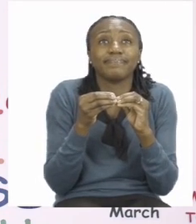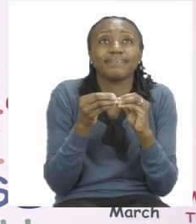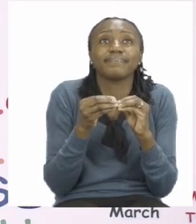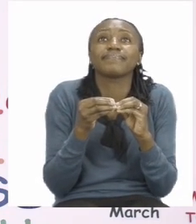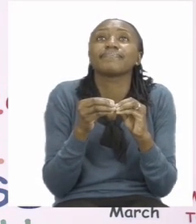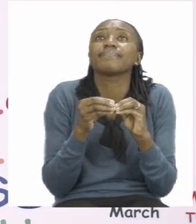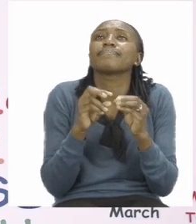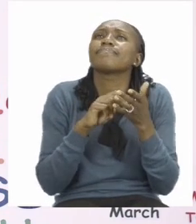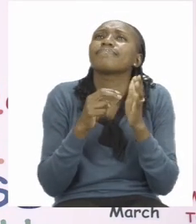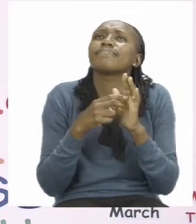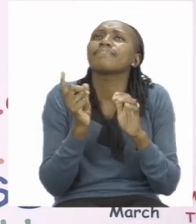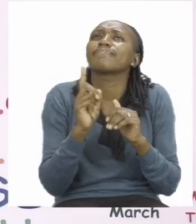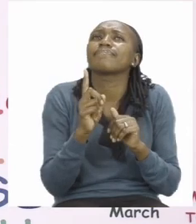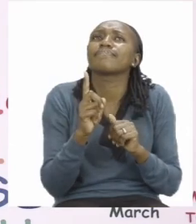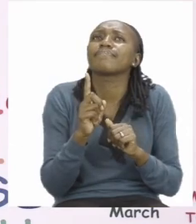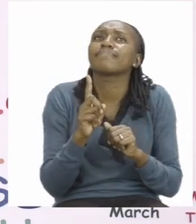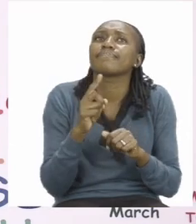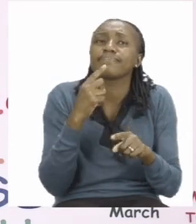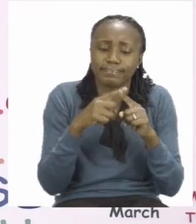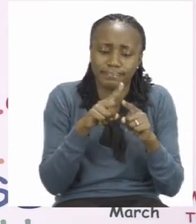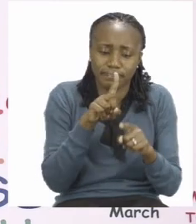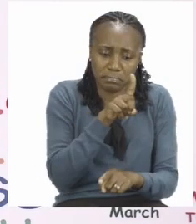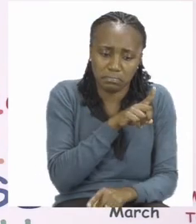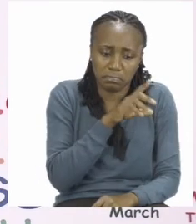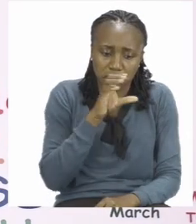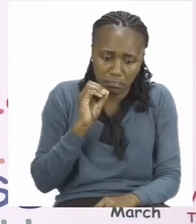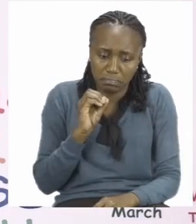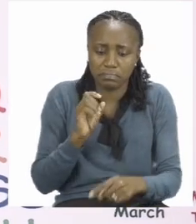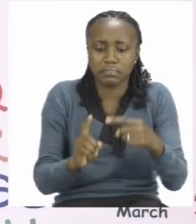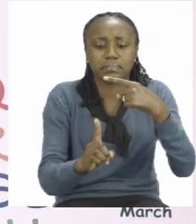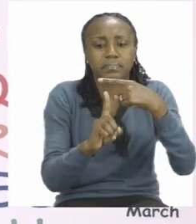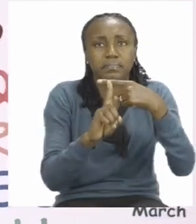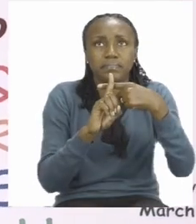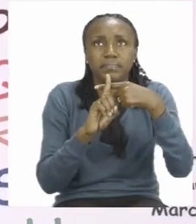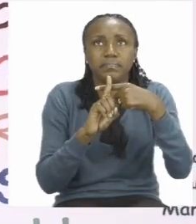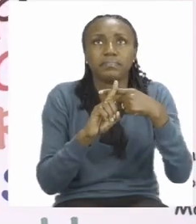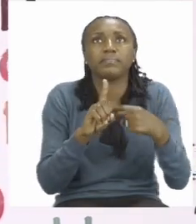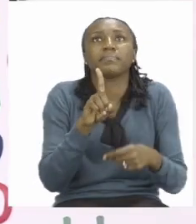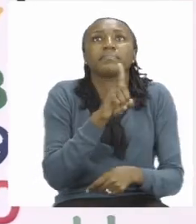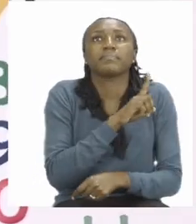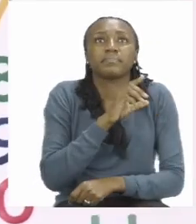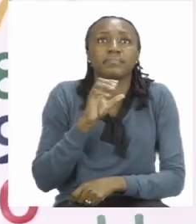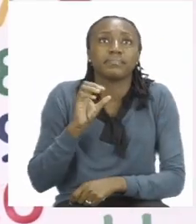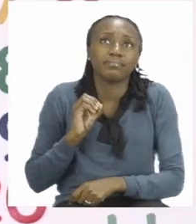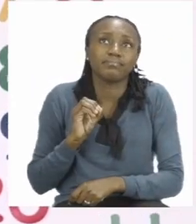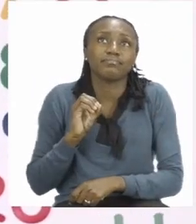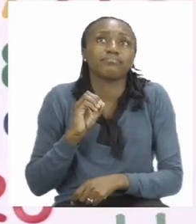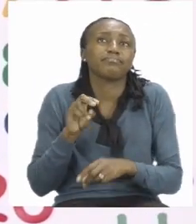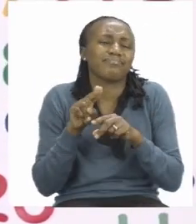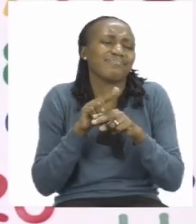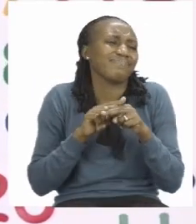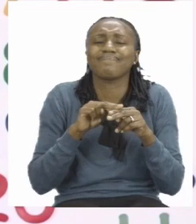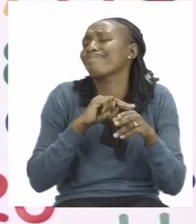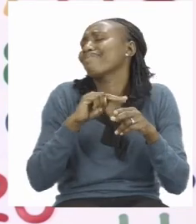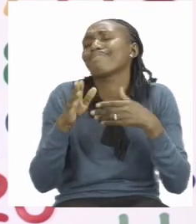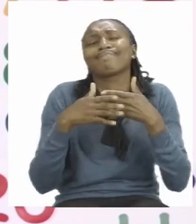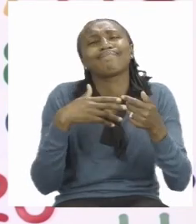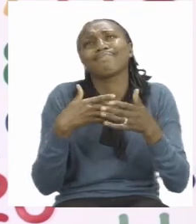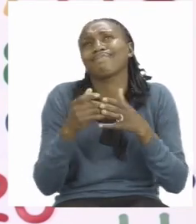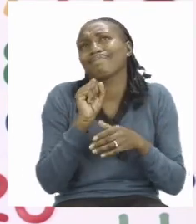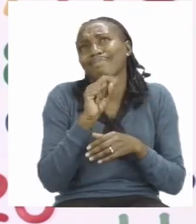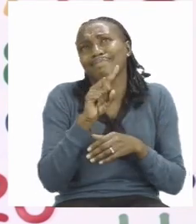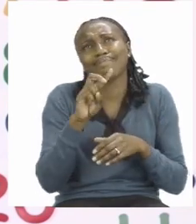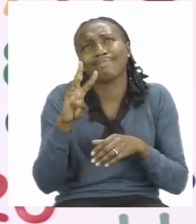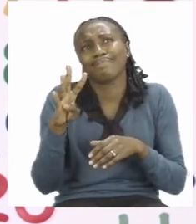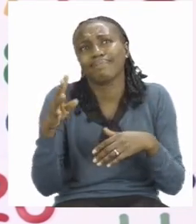we need to have 10 plus another 10. Now, you can use your sticks, counters, and even the